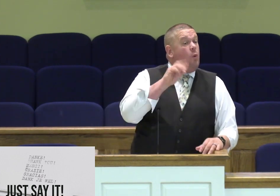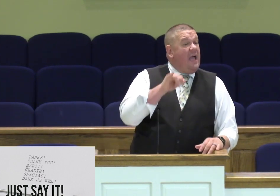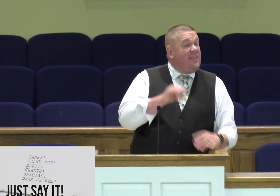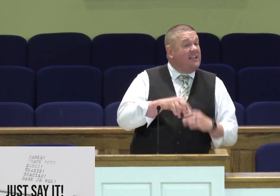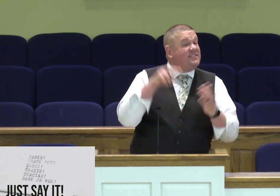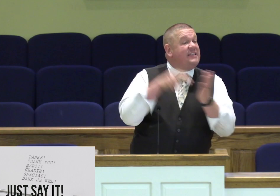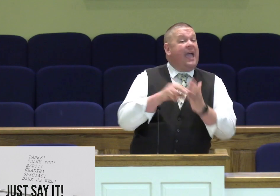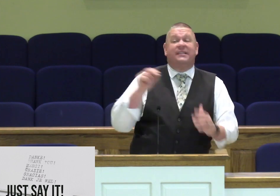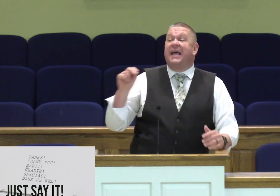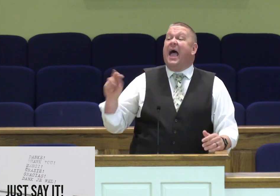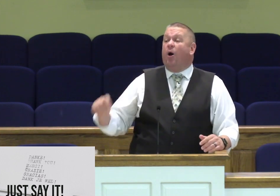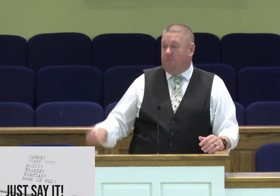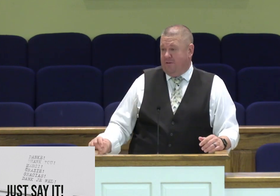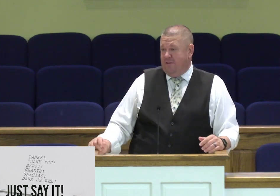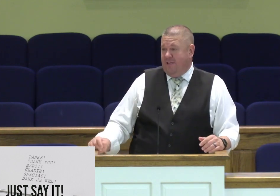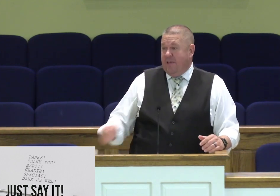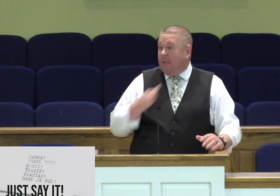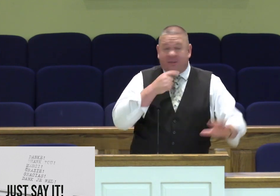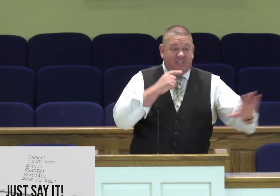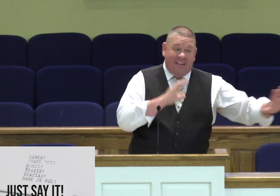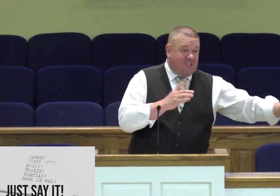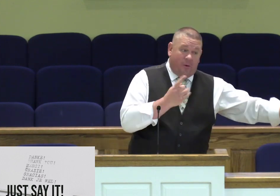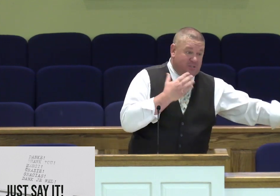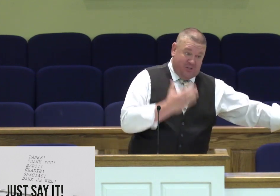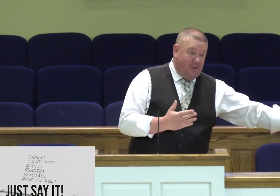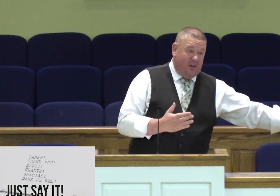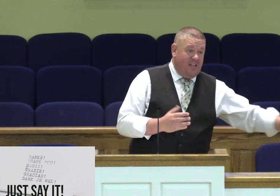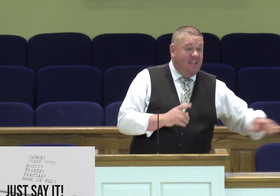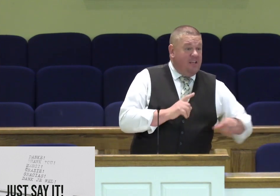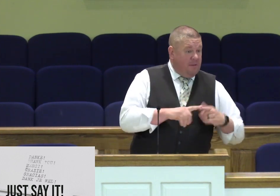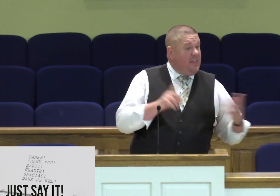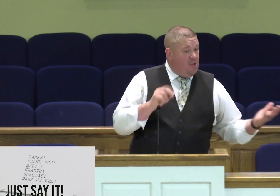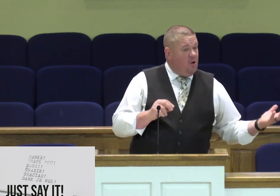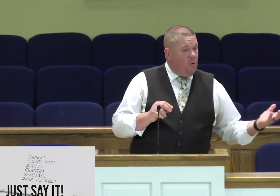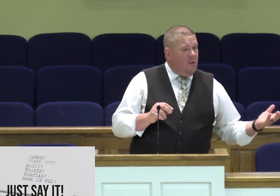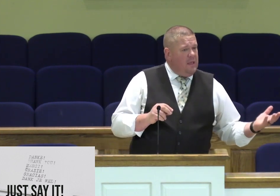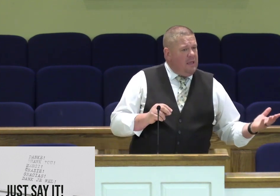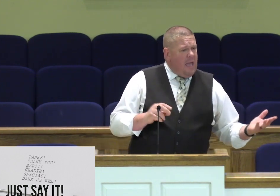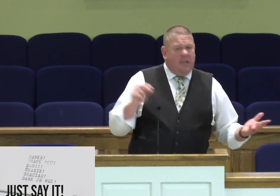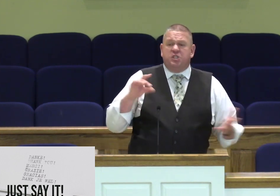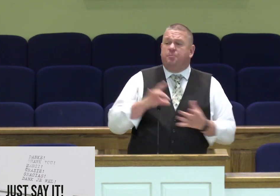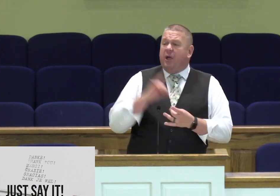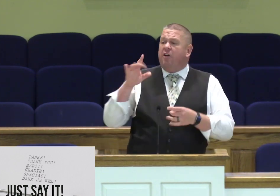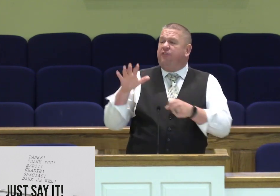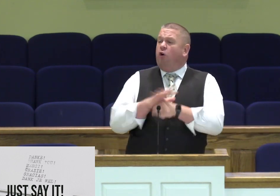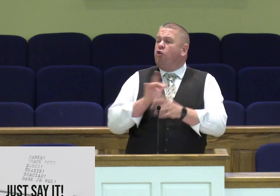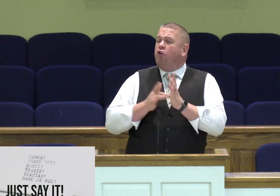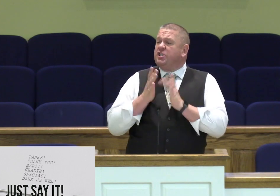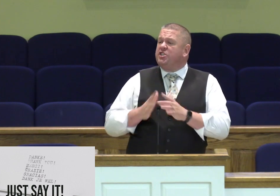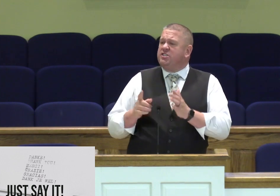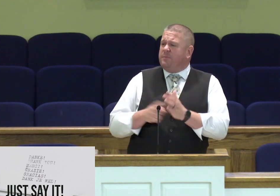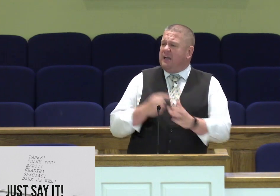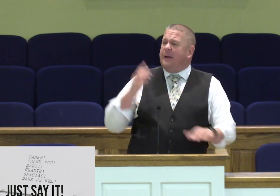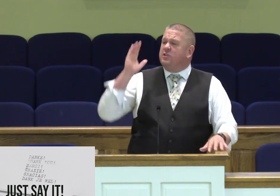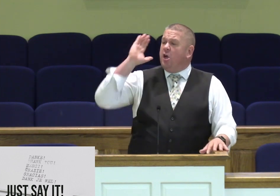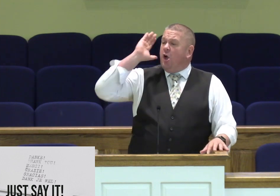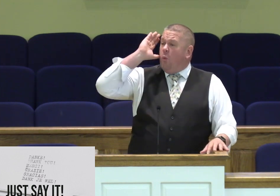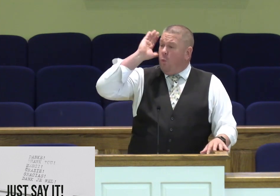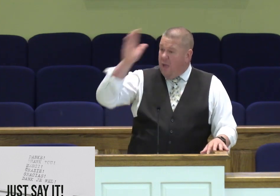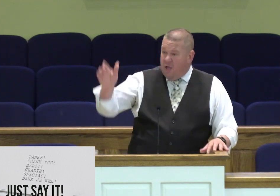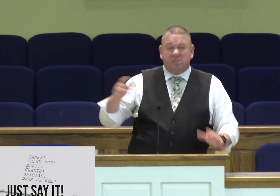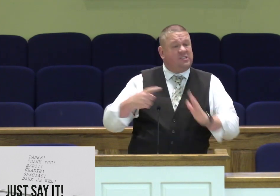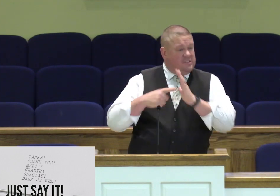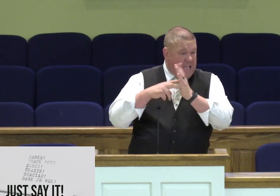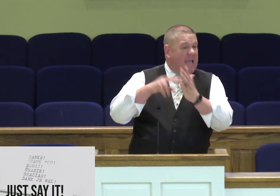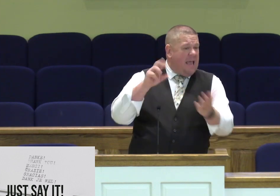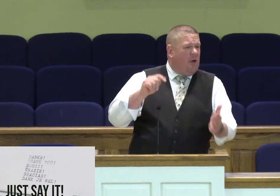in a way that stands out. I'm not saying it's always good, but they do. And a spirit-full Christian sometimes